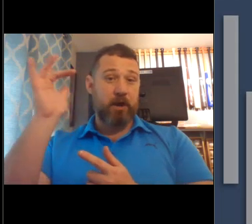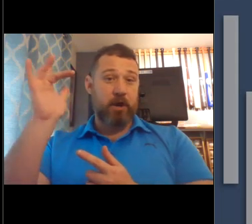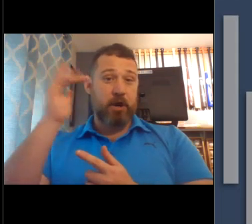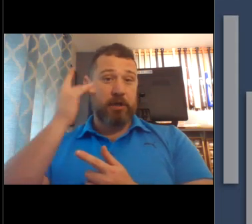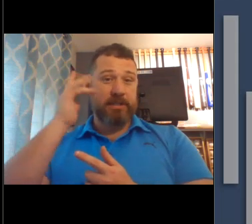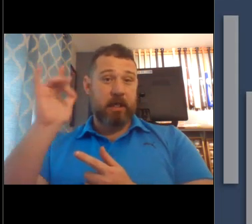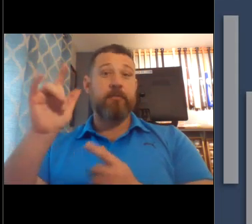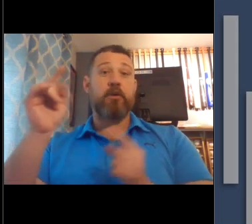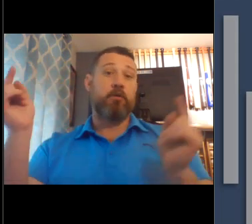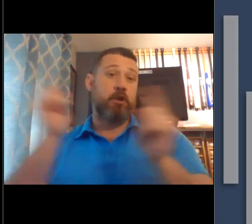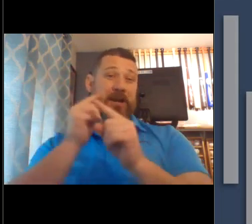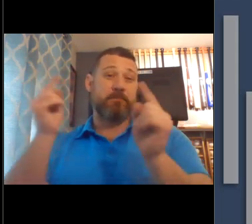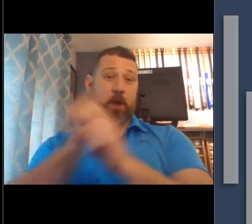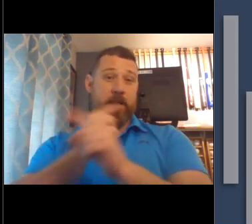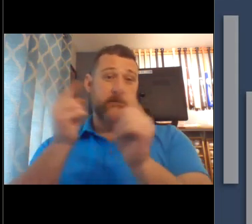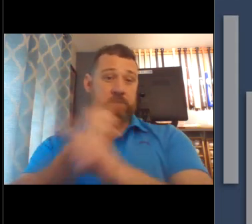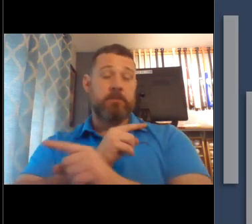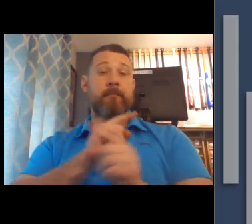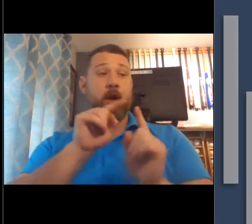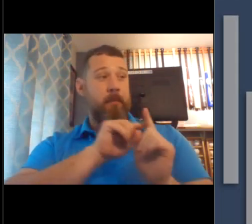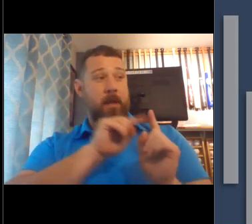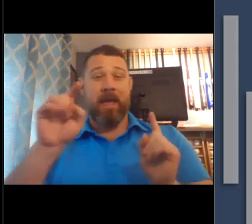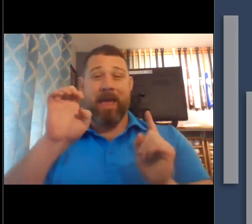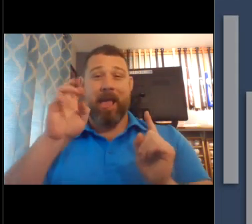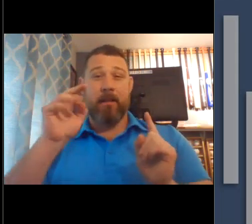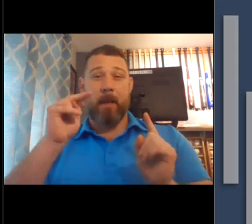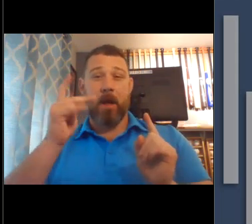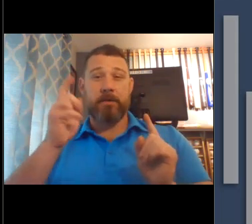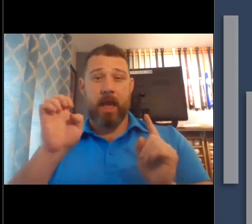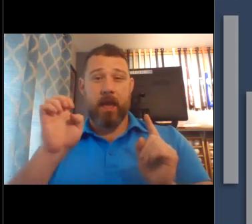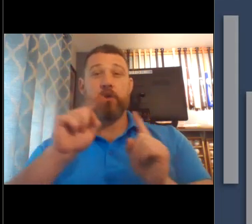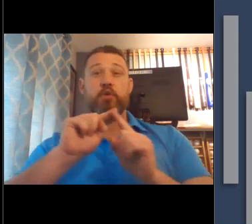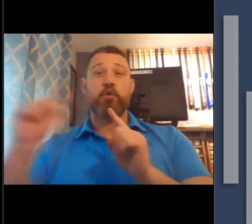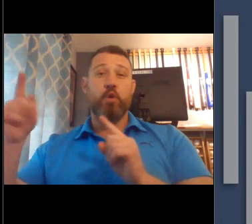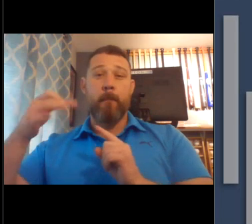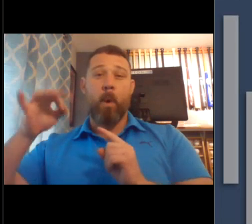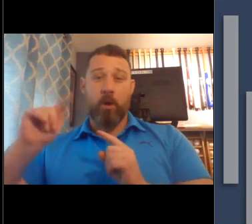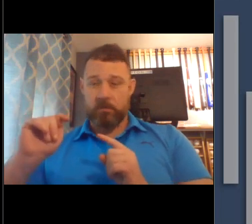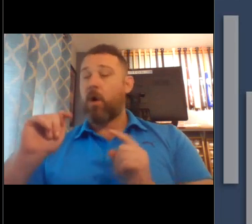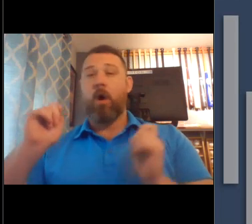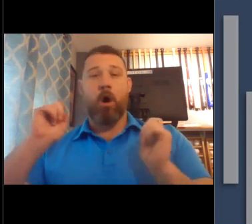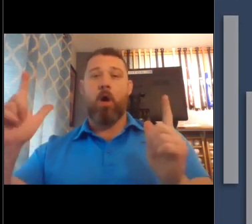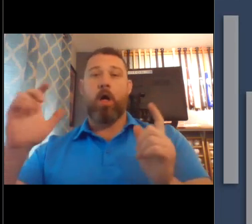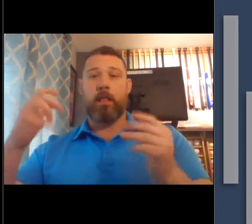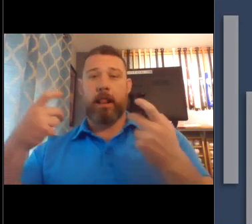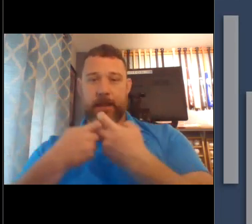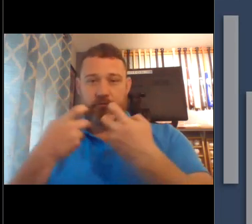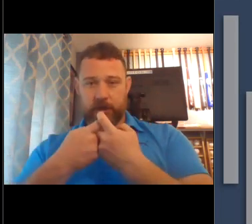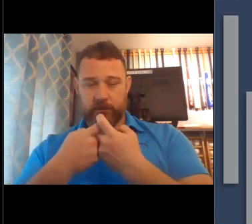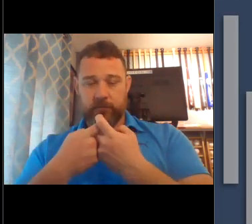is going all electric. So it was very exciting. And for people who don't know, one of the features